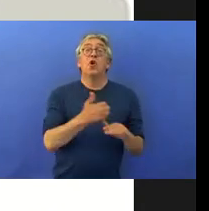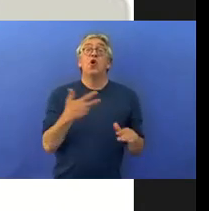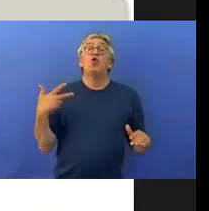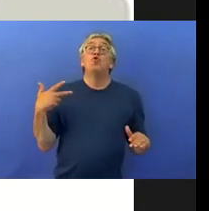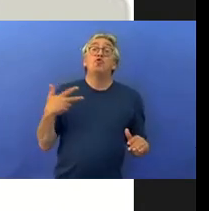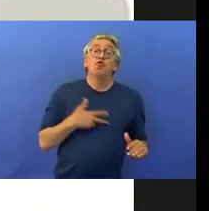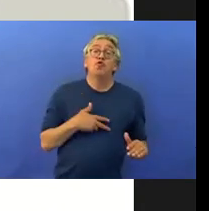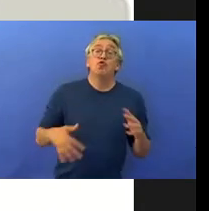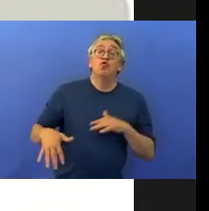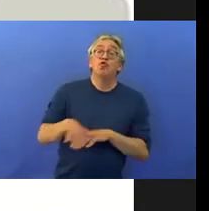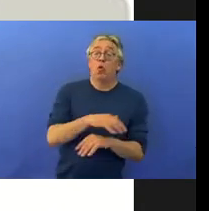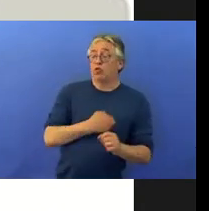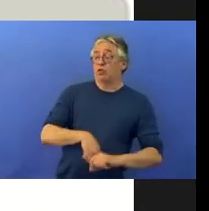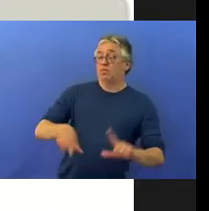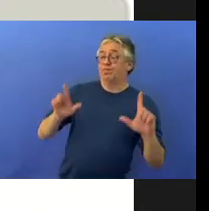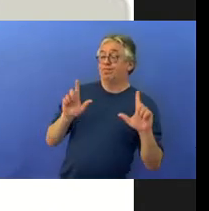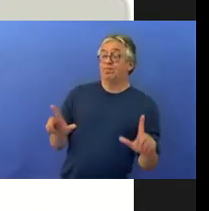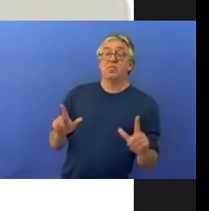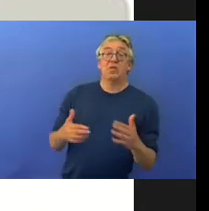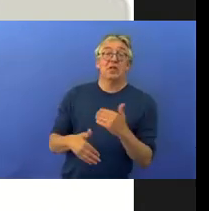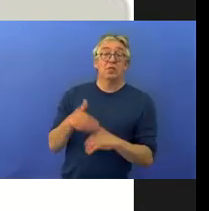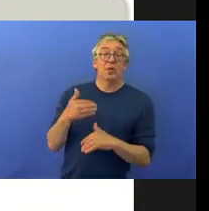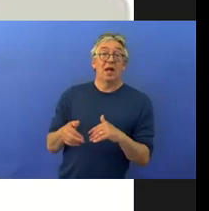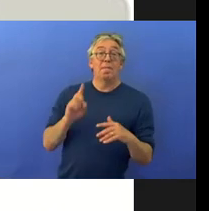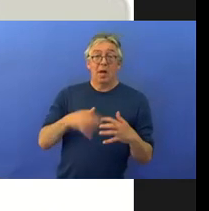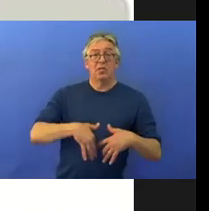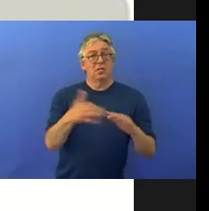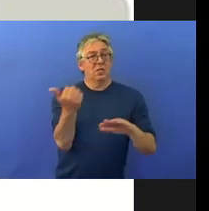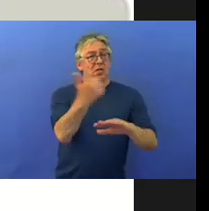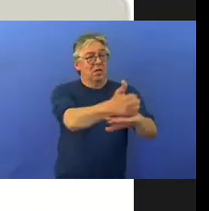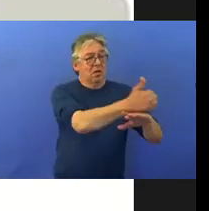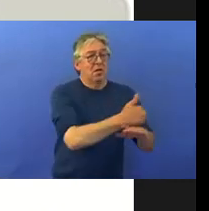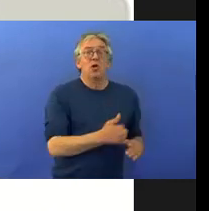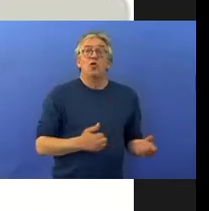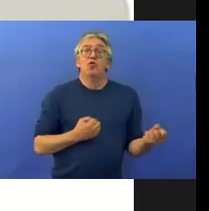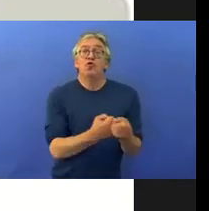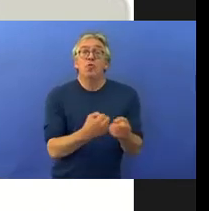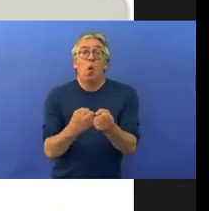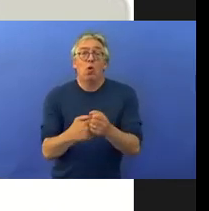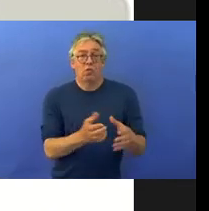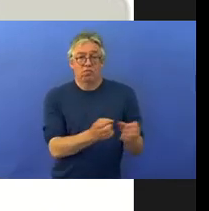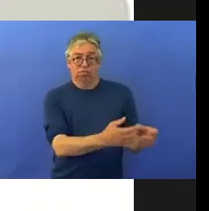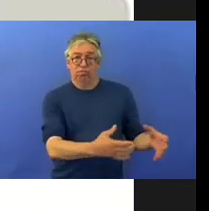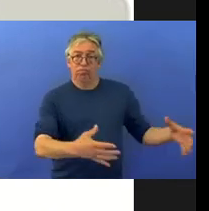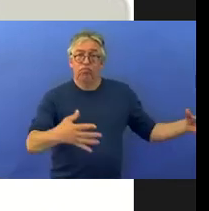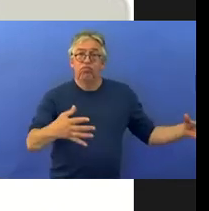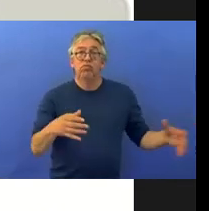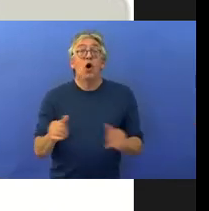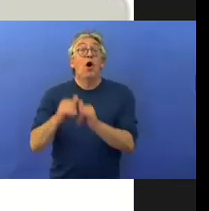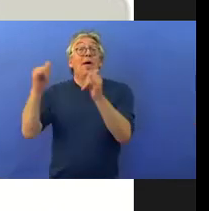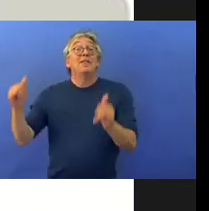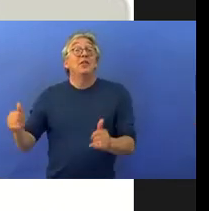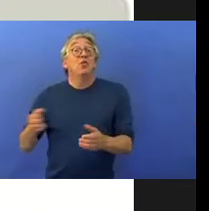disability, creating support and eliminating the barriers to inclusion of persons with disabilities in all aspects of